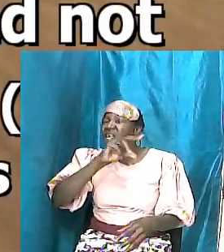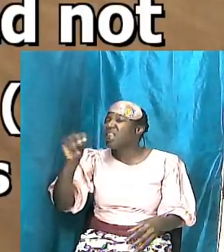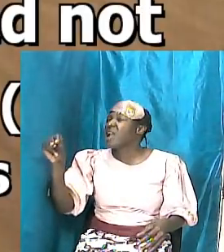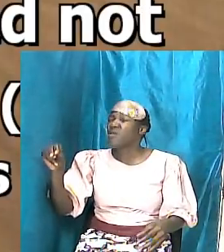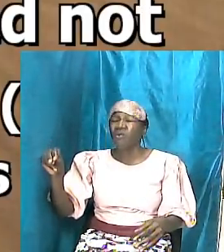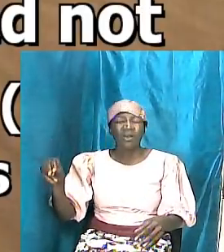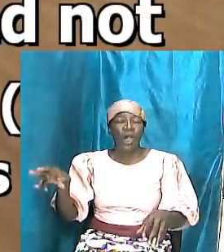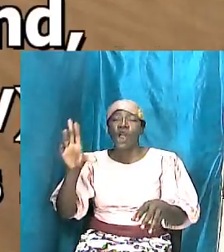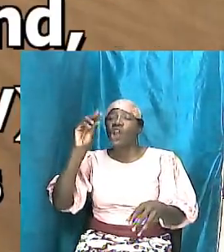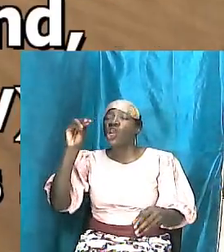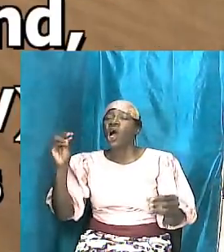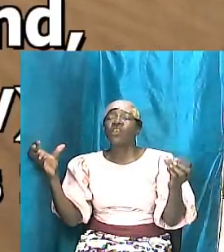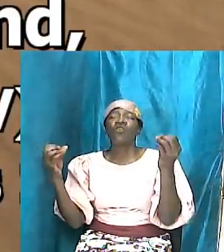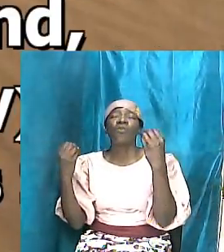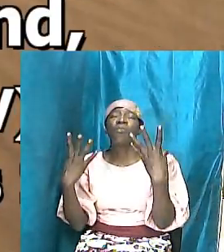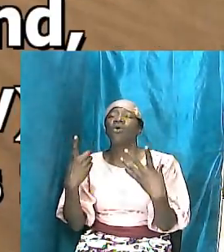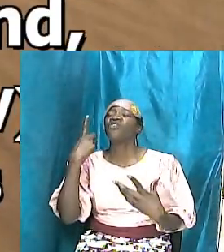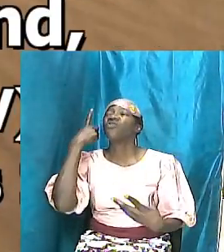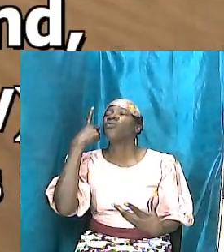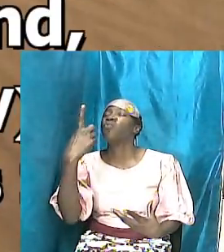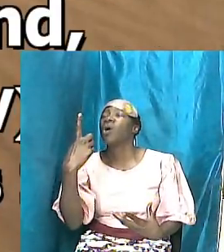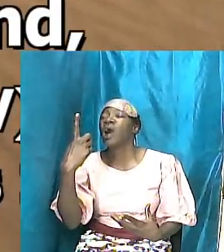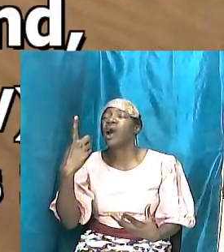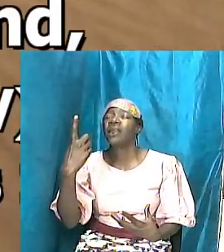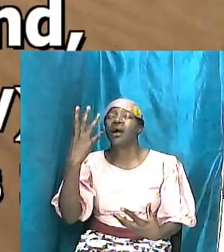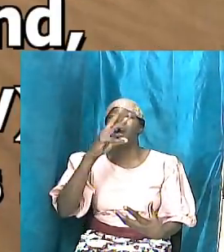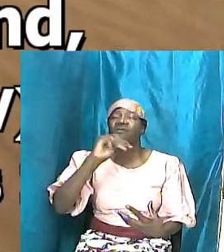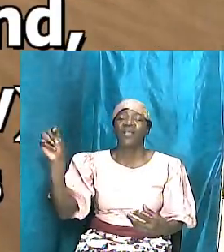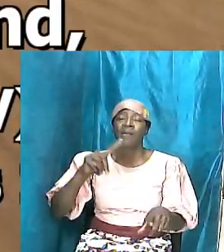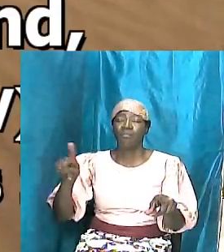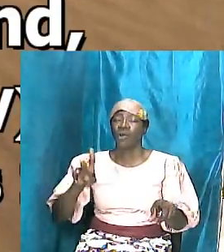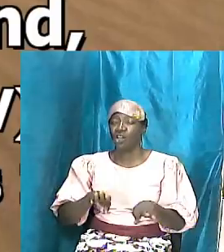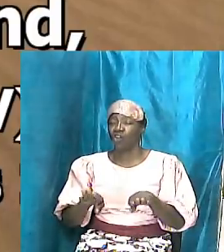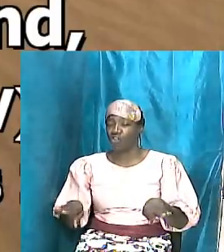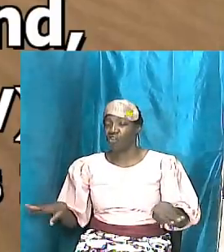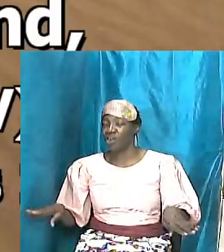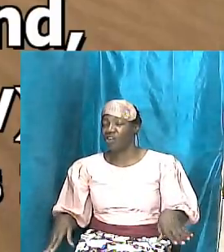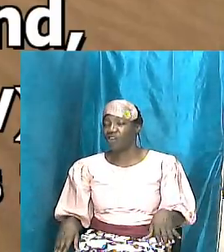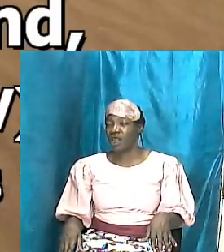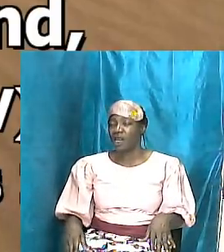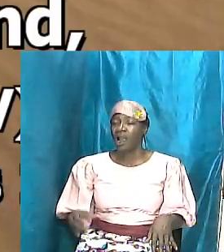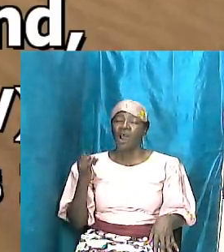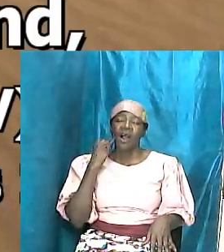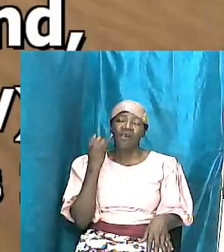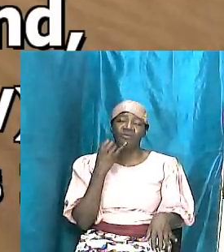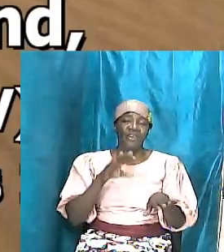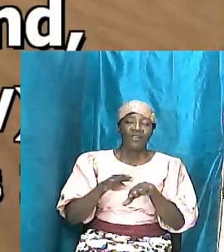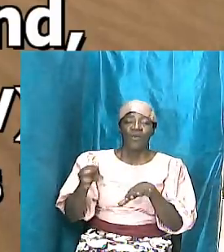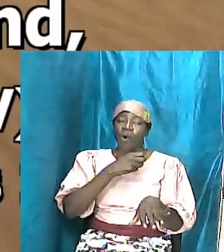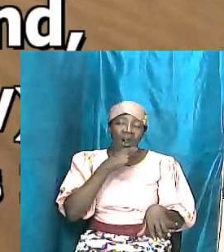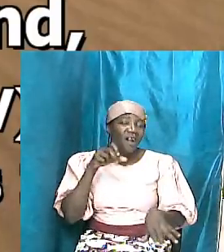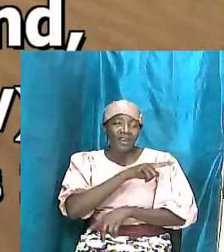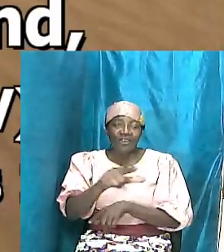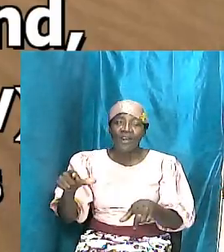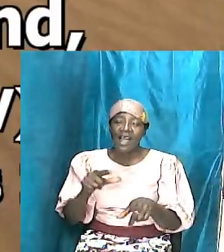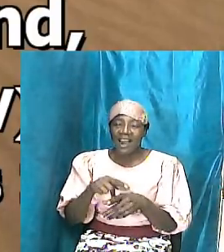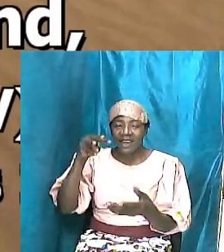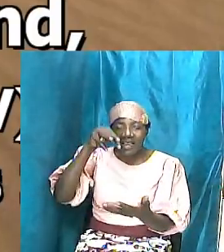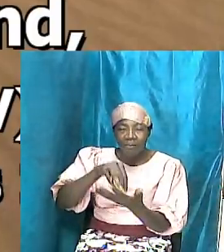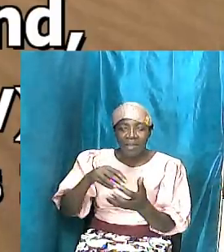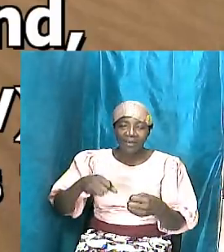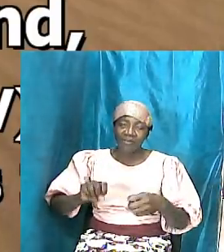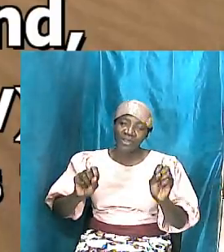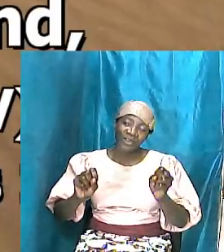much as one of them. But the children of Israel walked upon dry land in the midst of the sea, and the waters